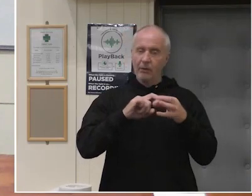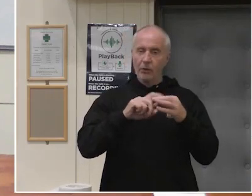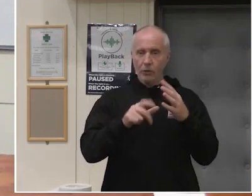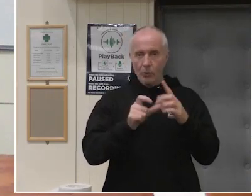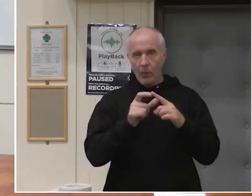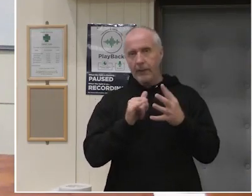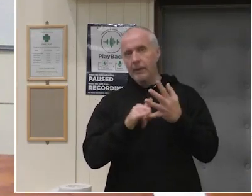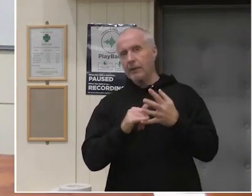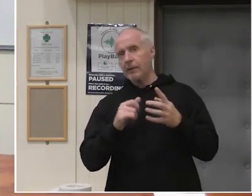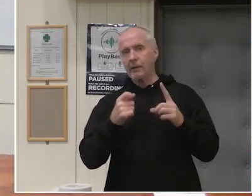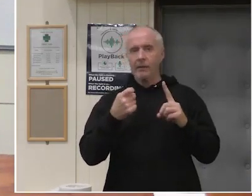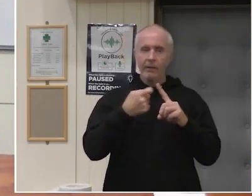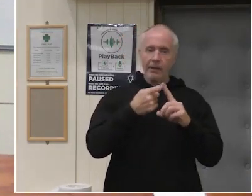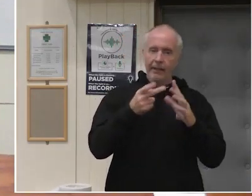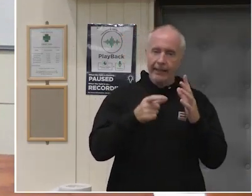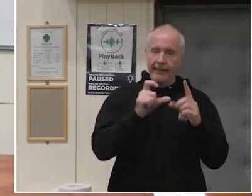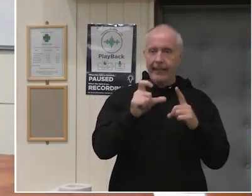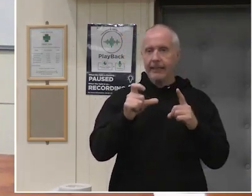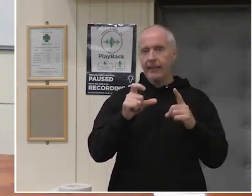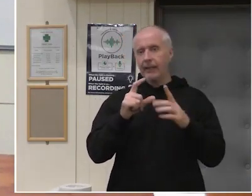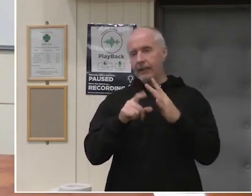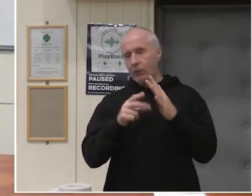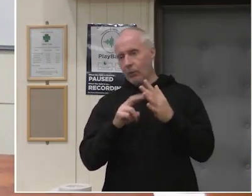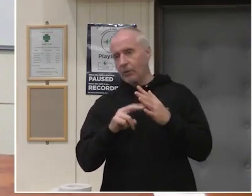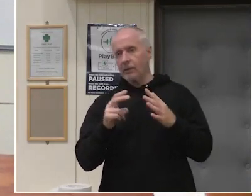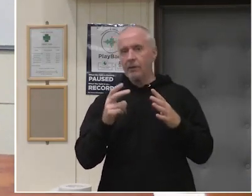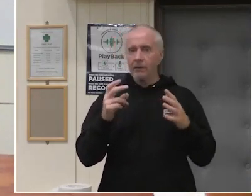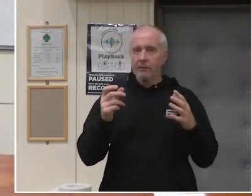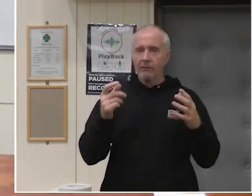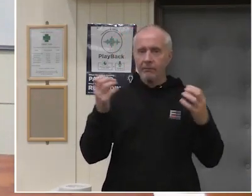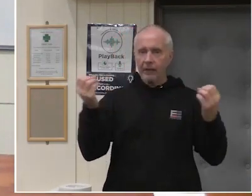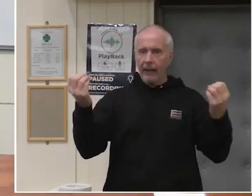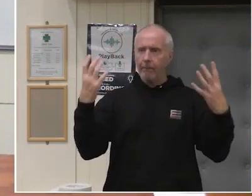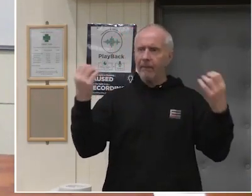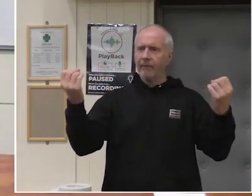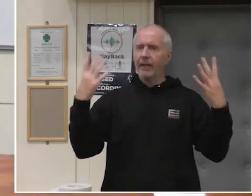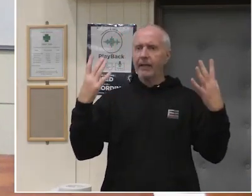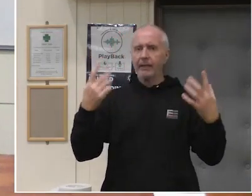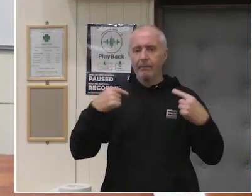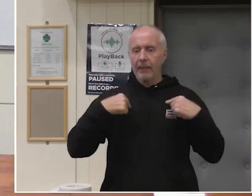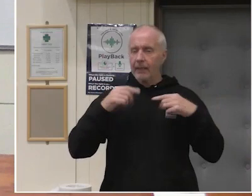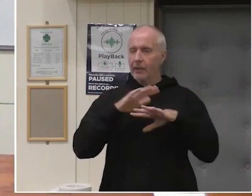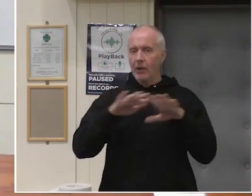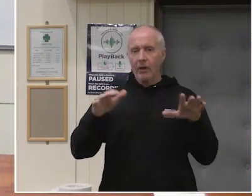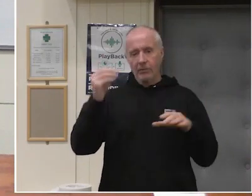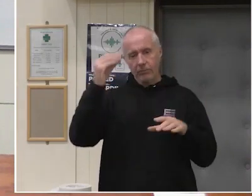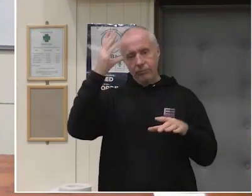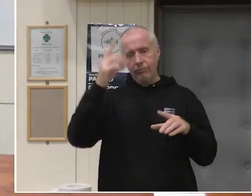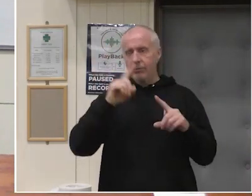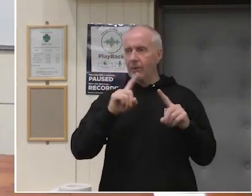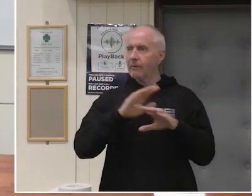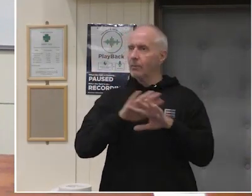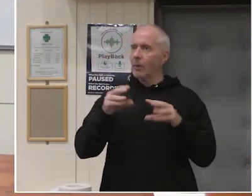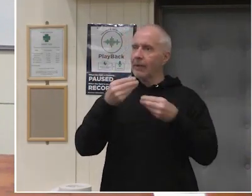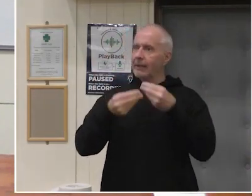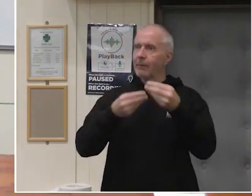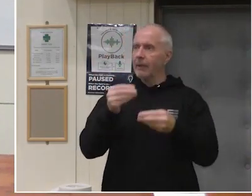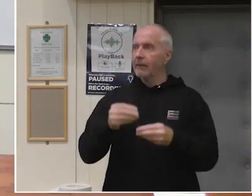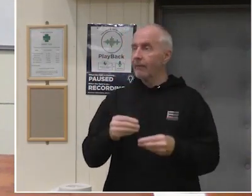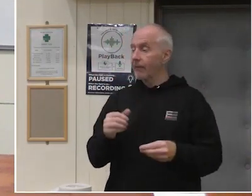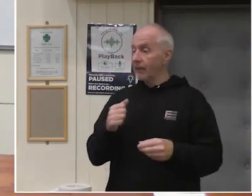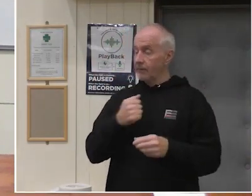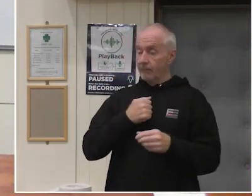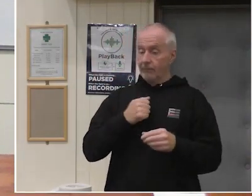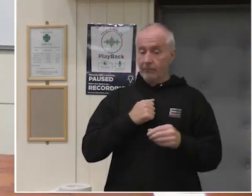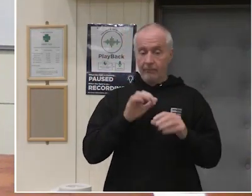all of which I'm not an expert on, so I'm not going to try and explain to you. But there we go, that's what our group is mostly doing.